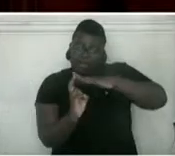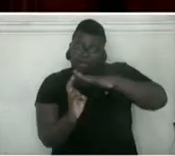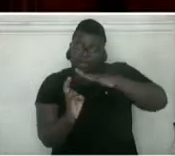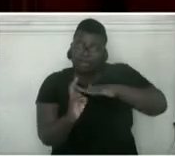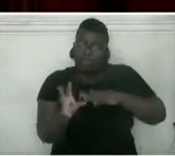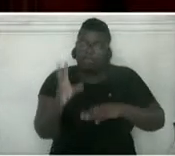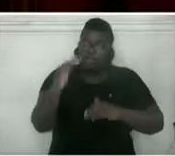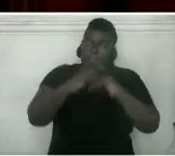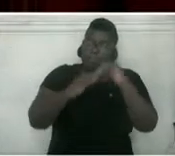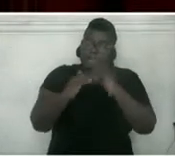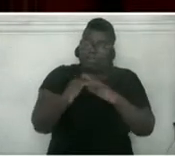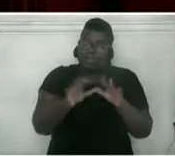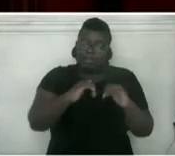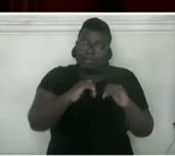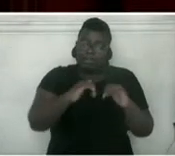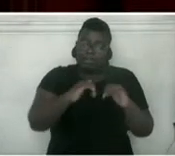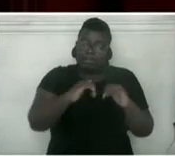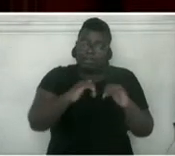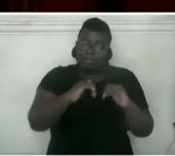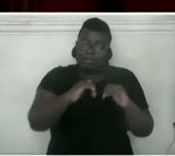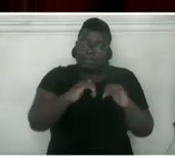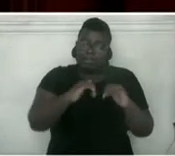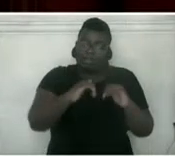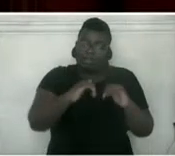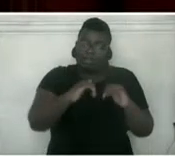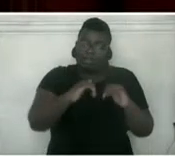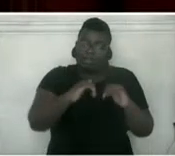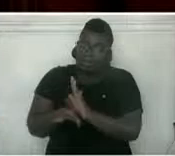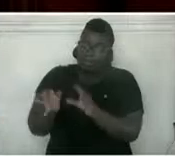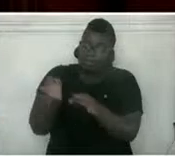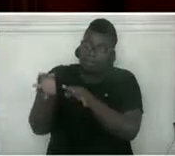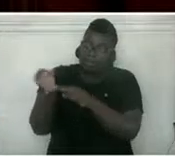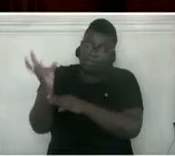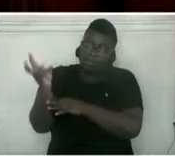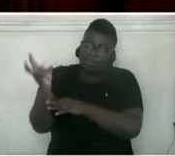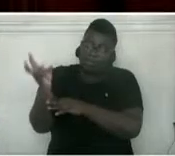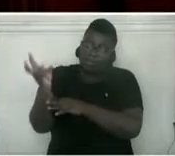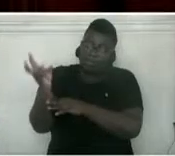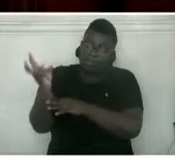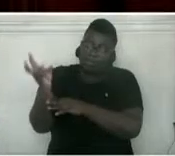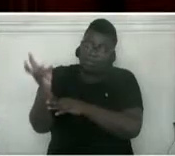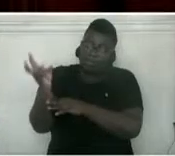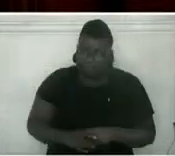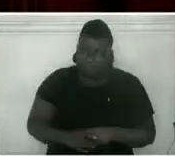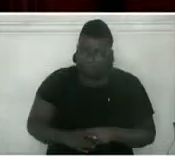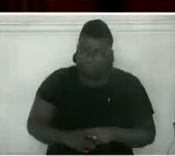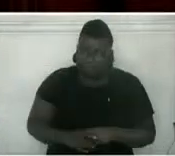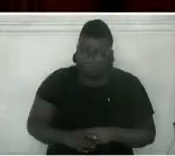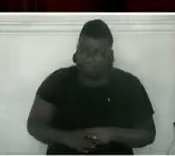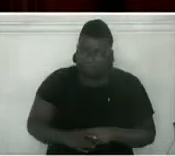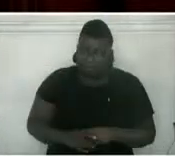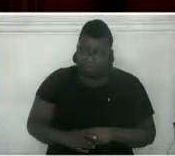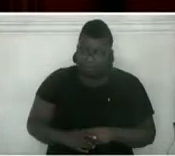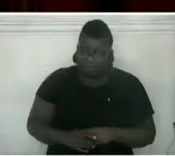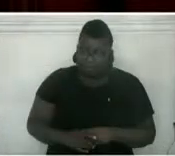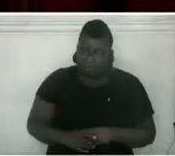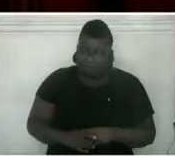as a separate program, and we will touch that later. We have also